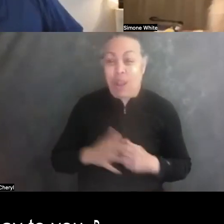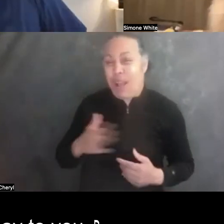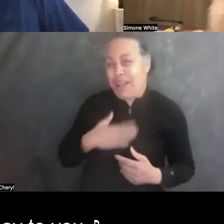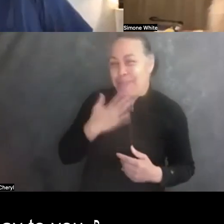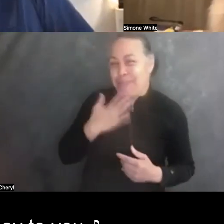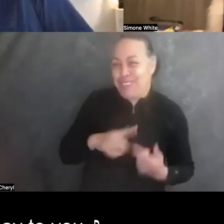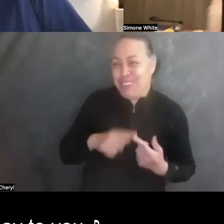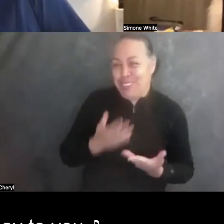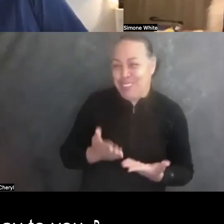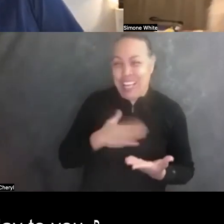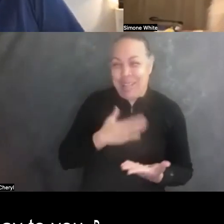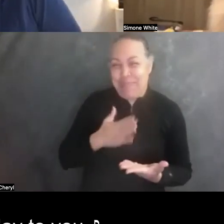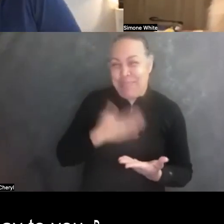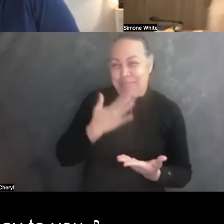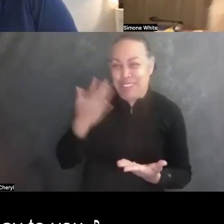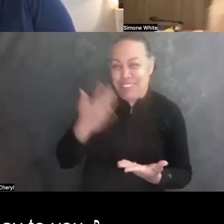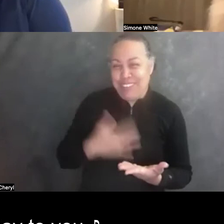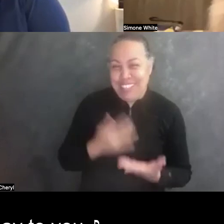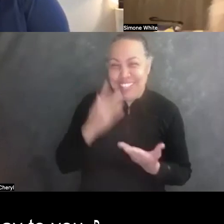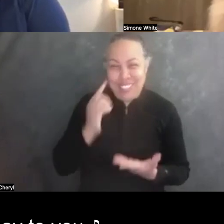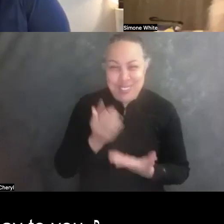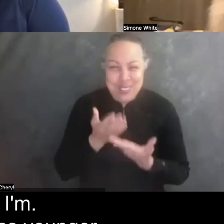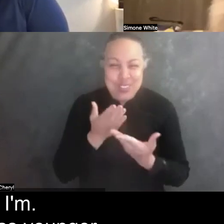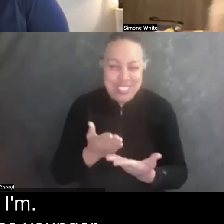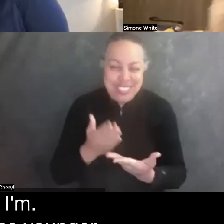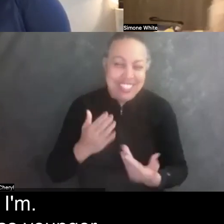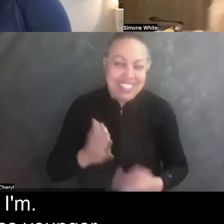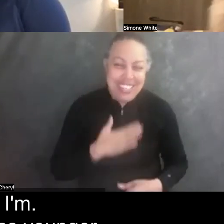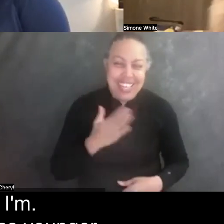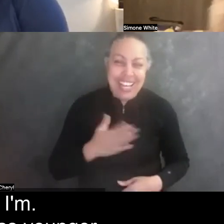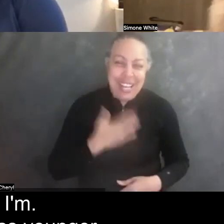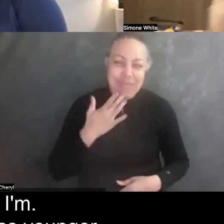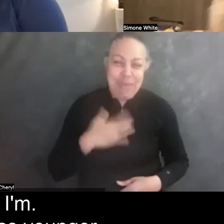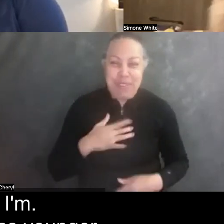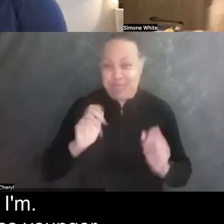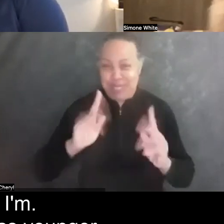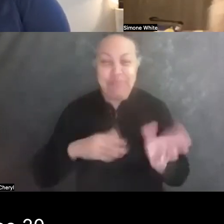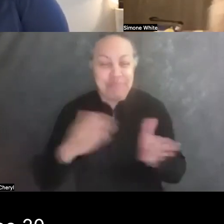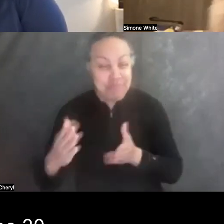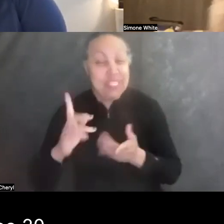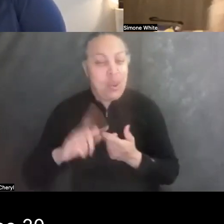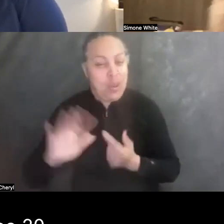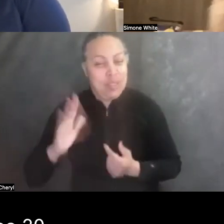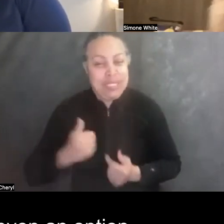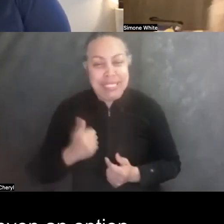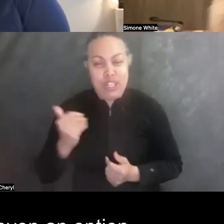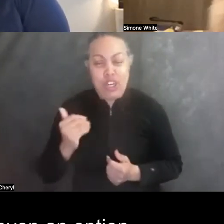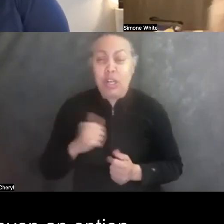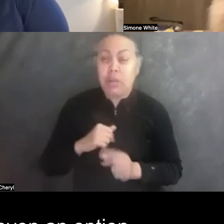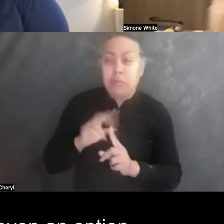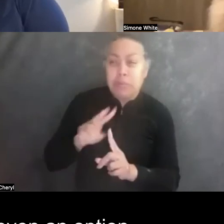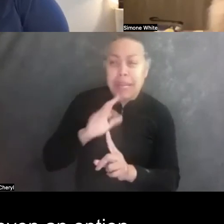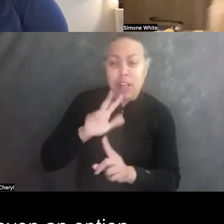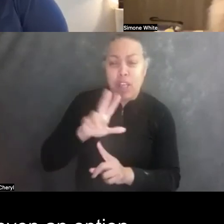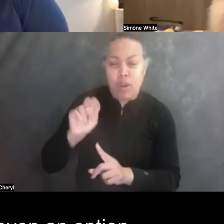to you. Happy birthday to you. Okay. But when I was younger, living to be 30, I didn't know